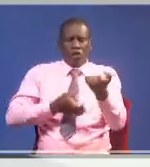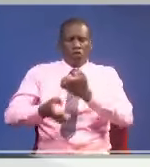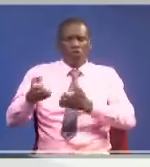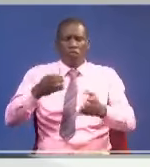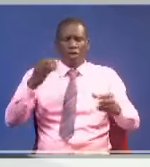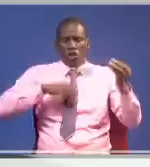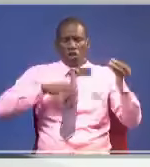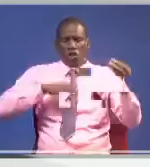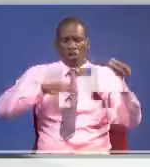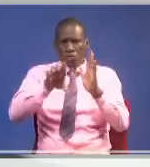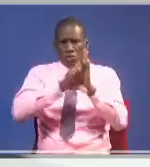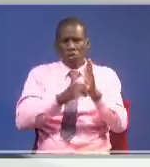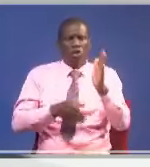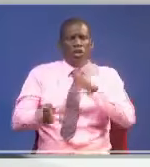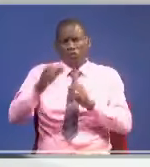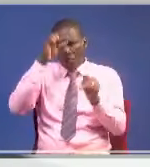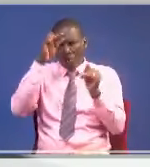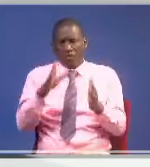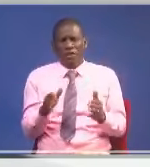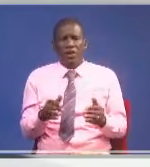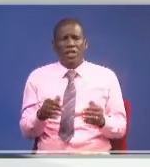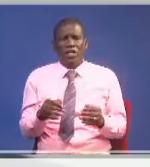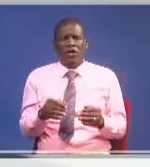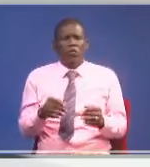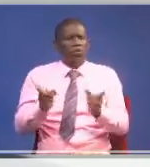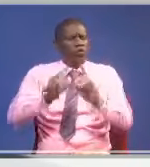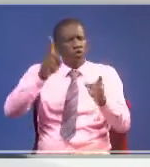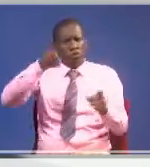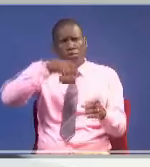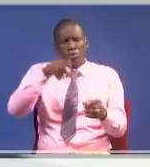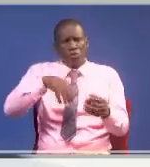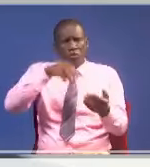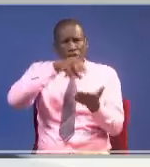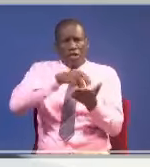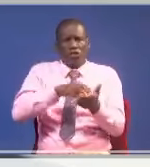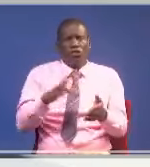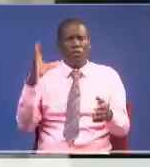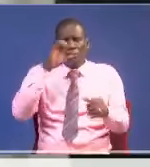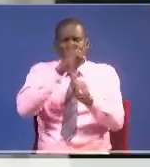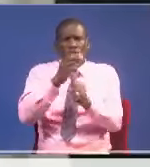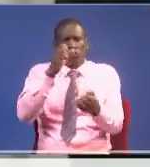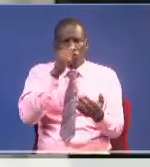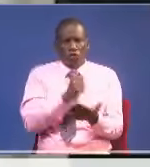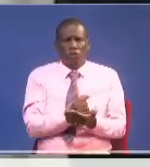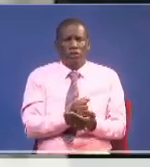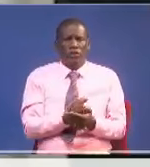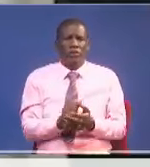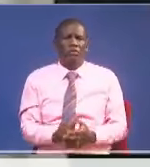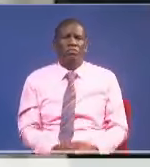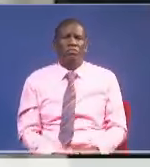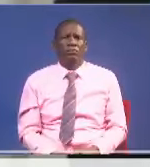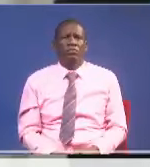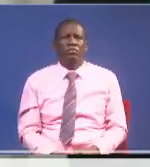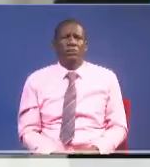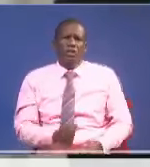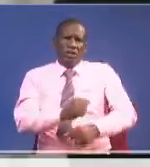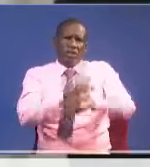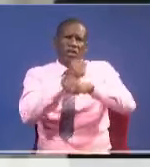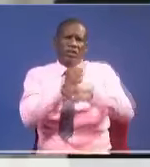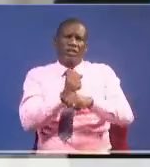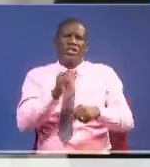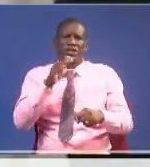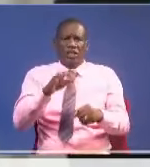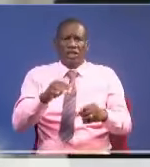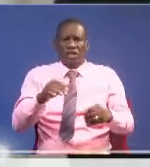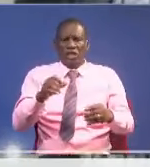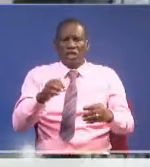Act. The former governor was found not guilty of the charge of abuse of office. The defense had